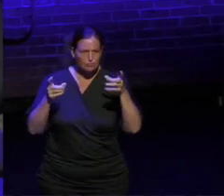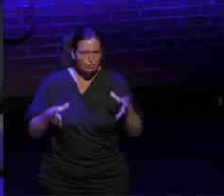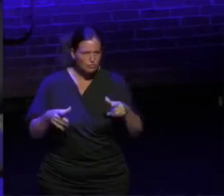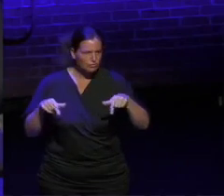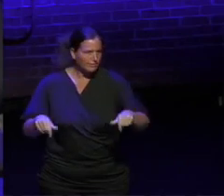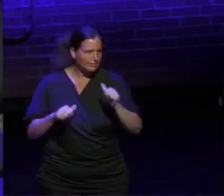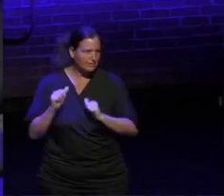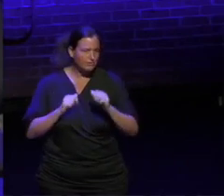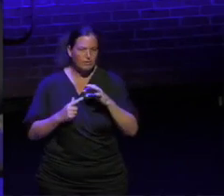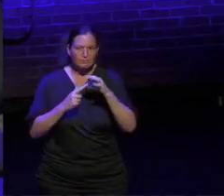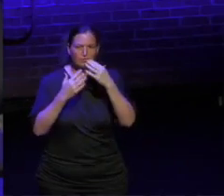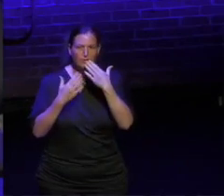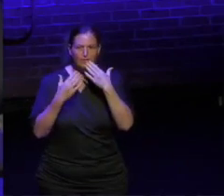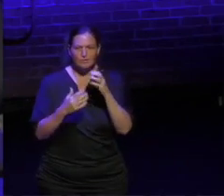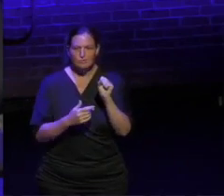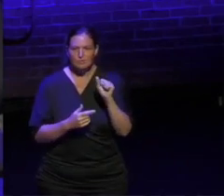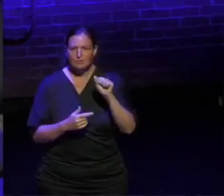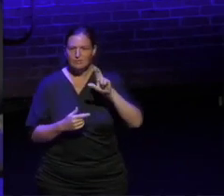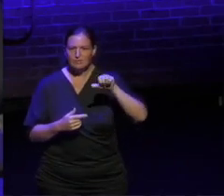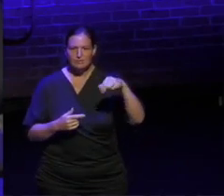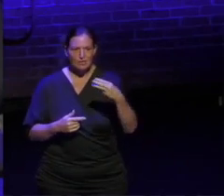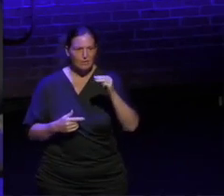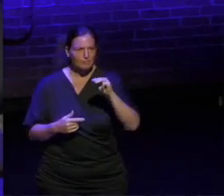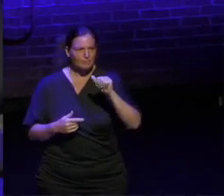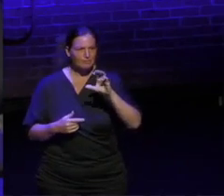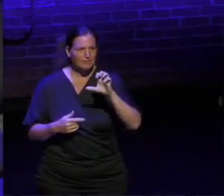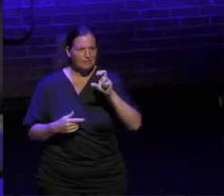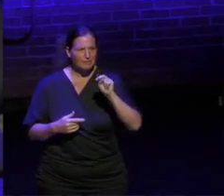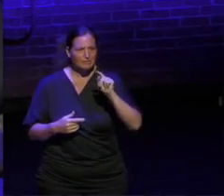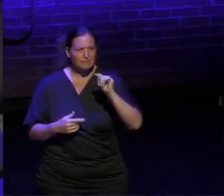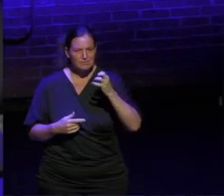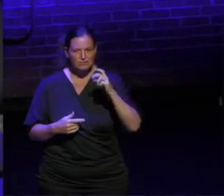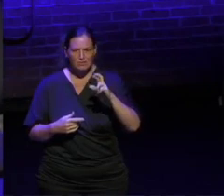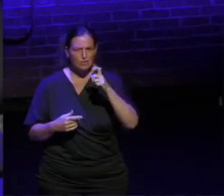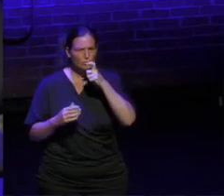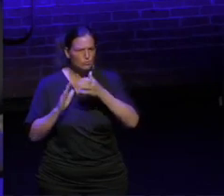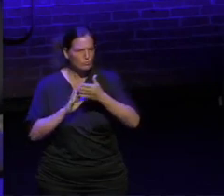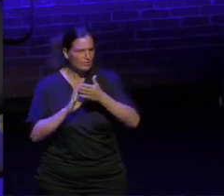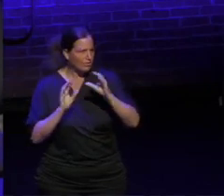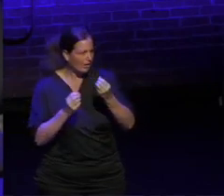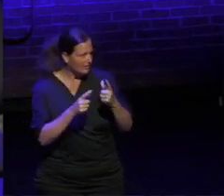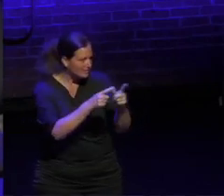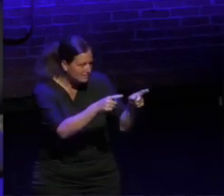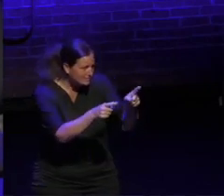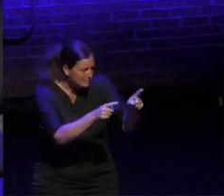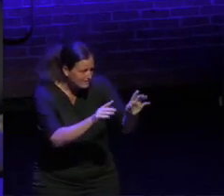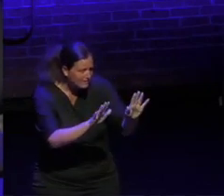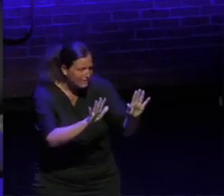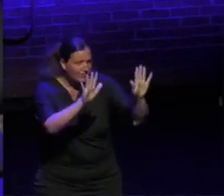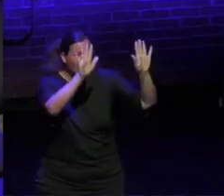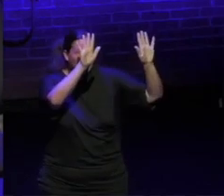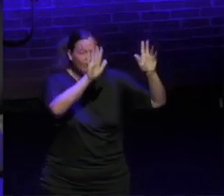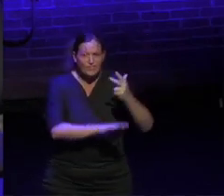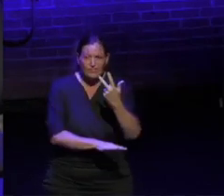theater, and special thanks to my colleague Sarah McIntyre, who helps me manage it. Who's running for office? Hi,